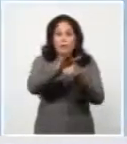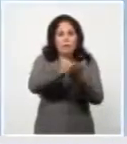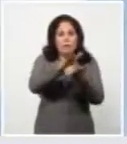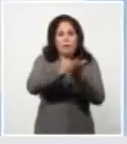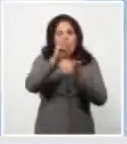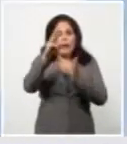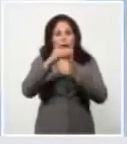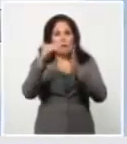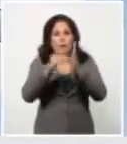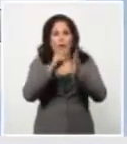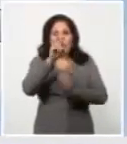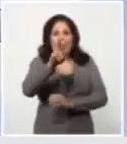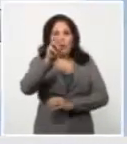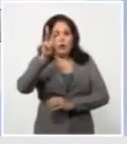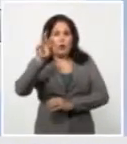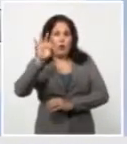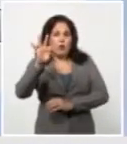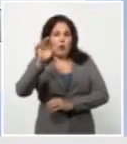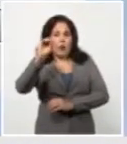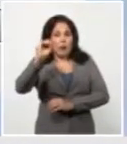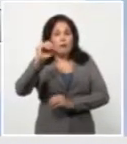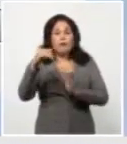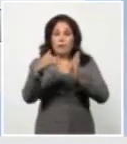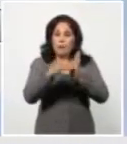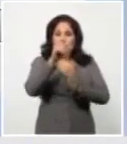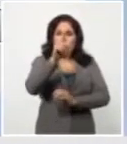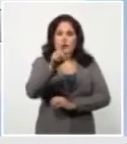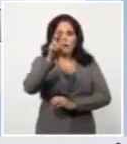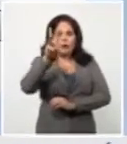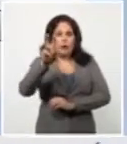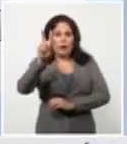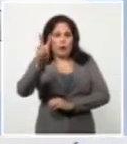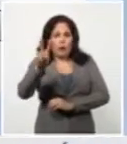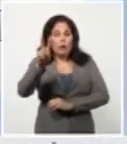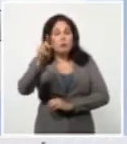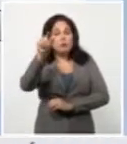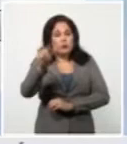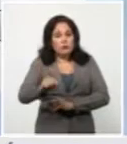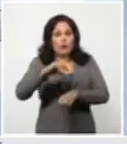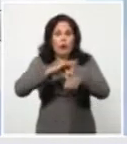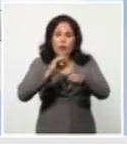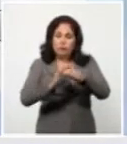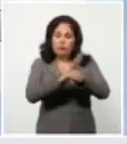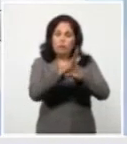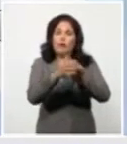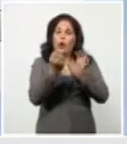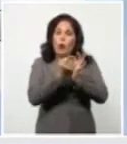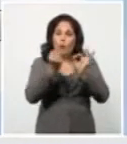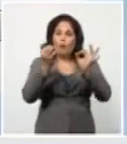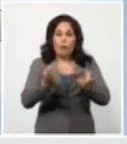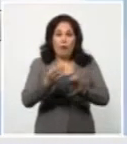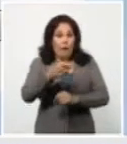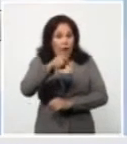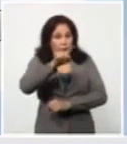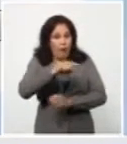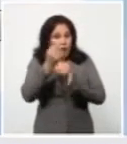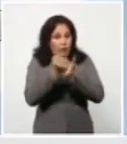The region of the Americas, in a no less complicated position, already accumulates